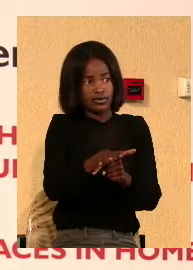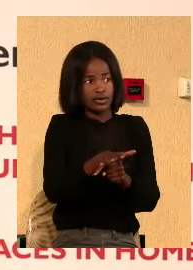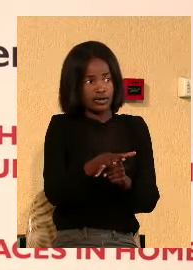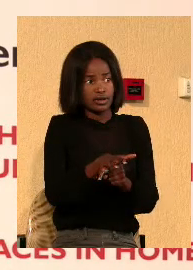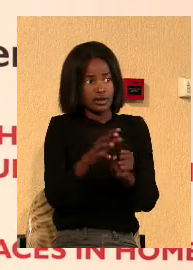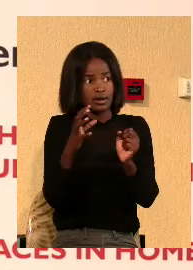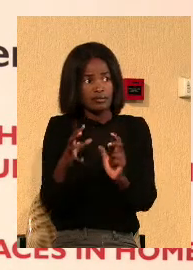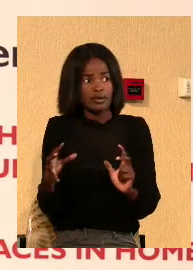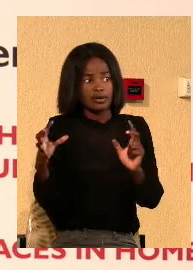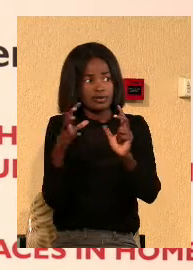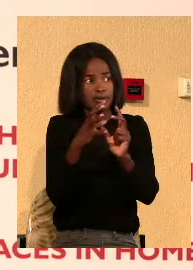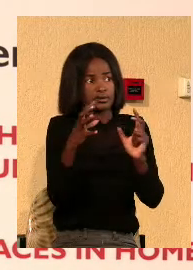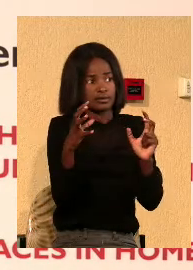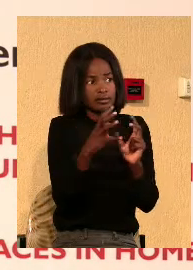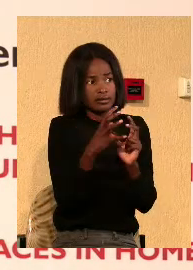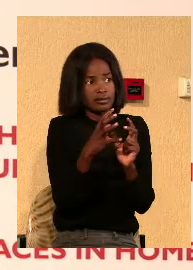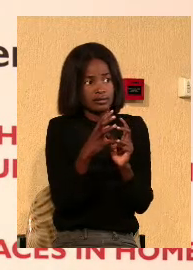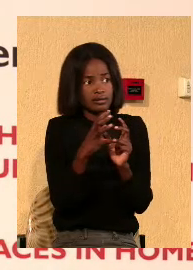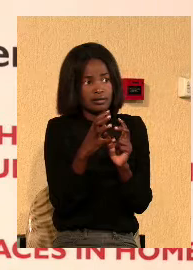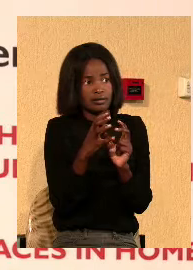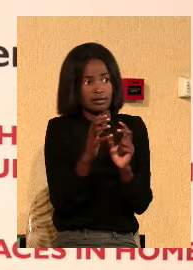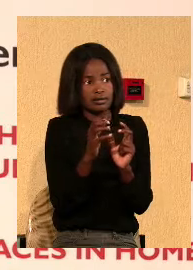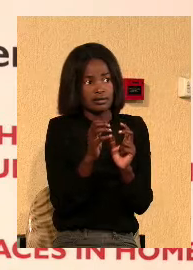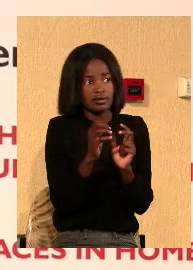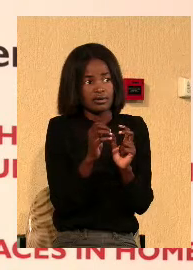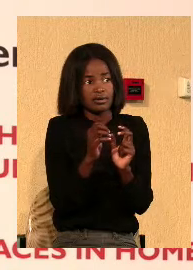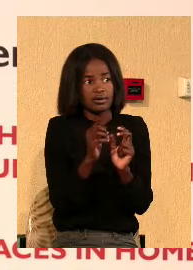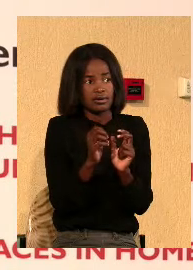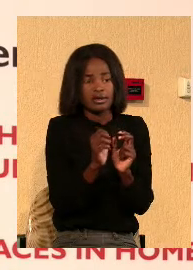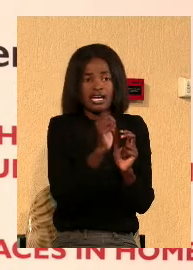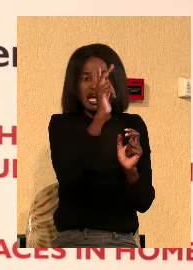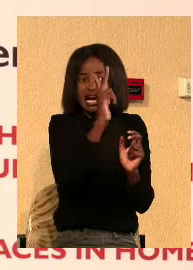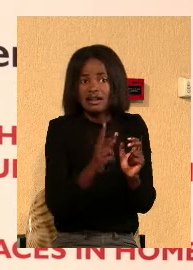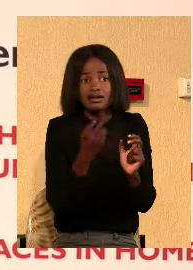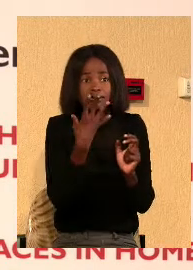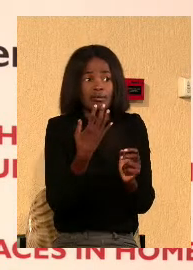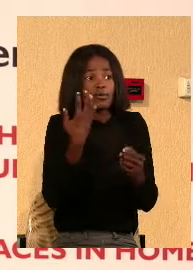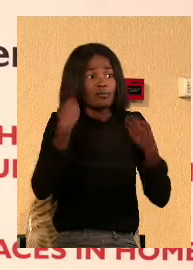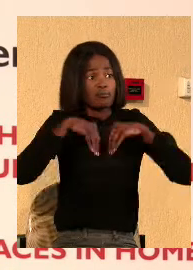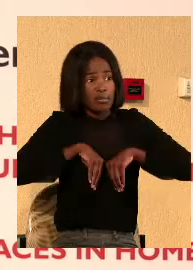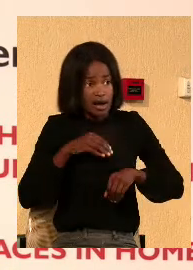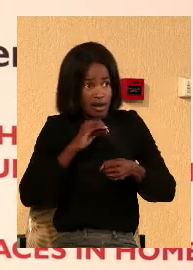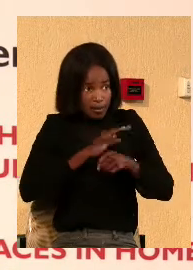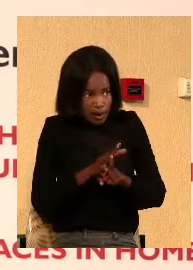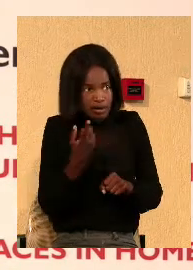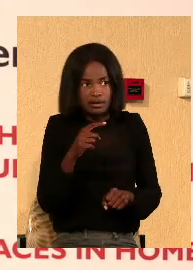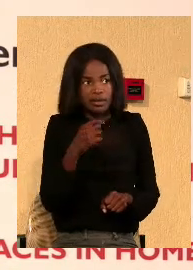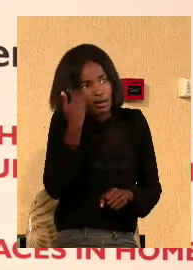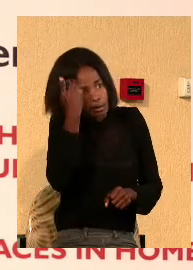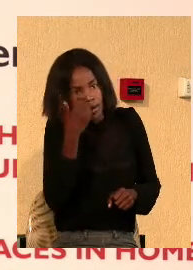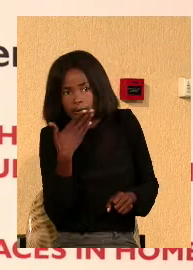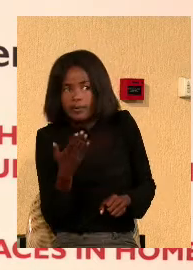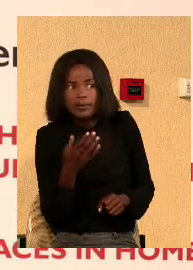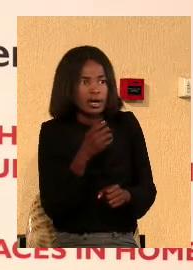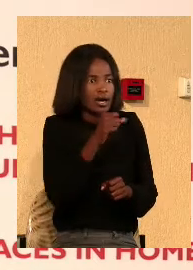the community with a lot of people being asymptomatic. That's a possibility.